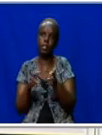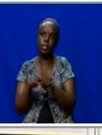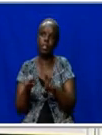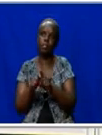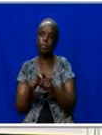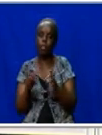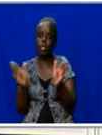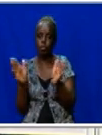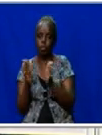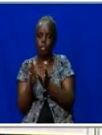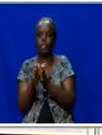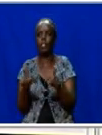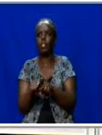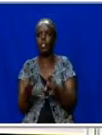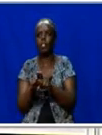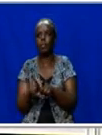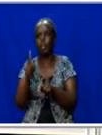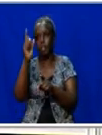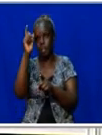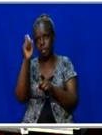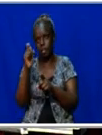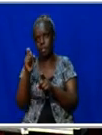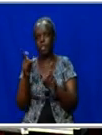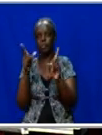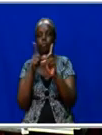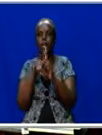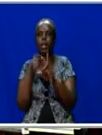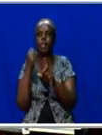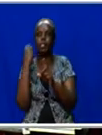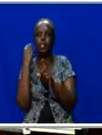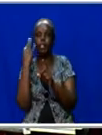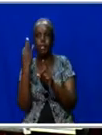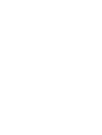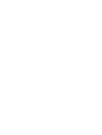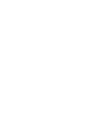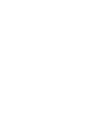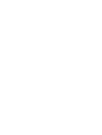can condense it and write it as x plus 3 squared.